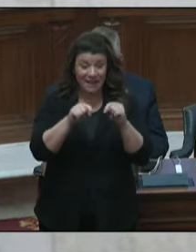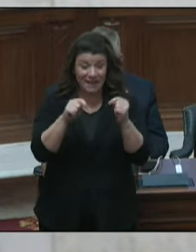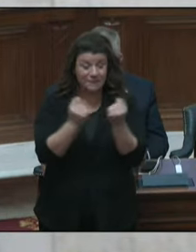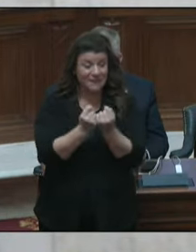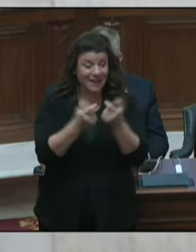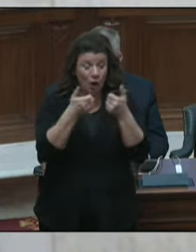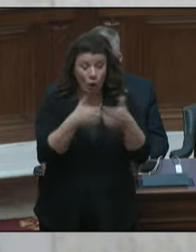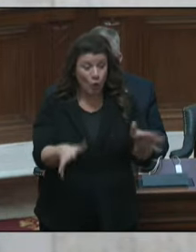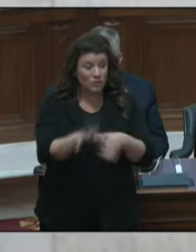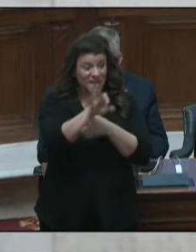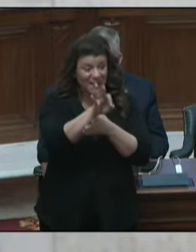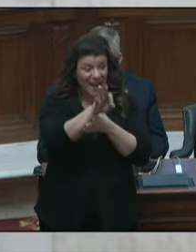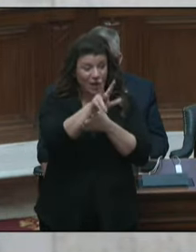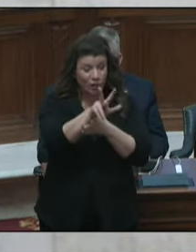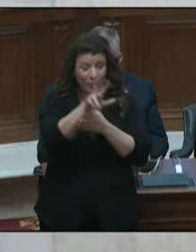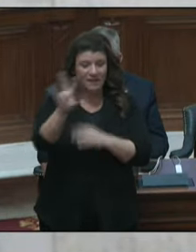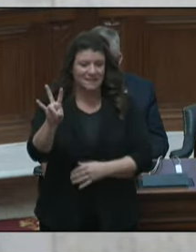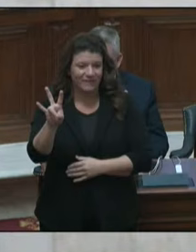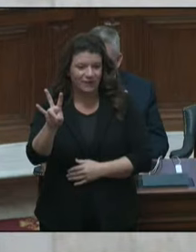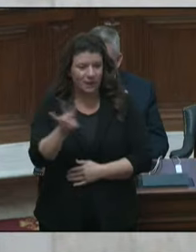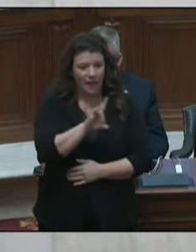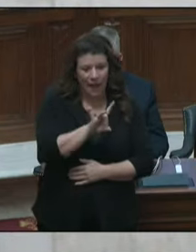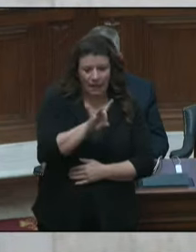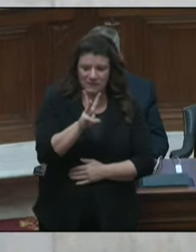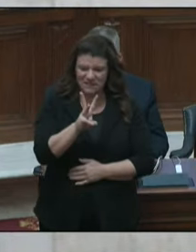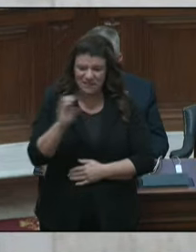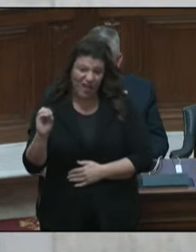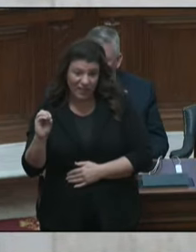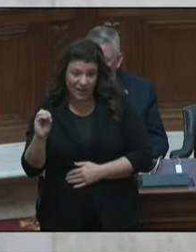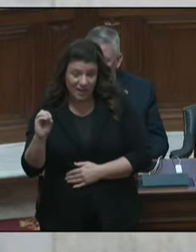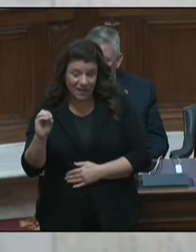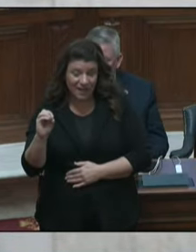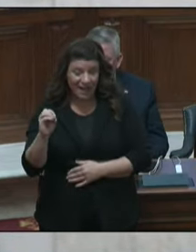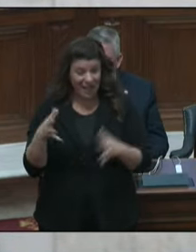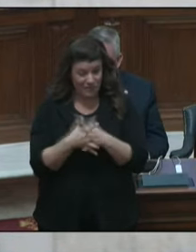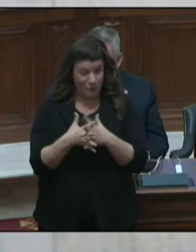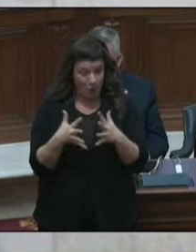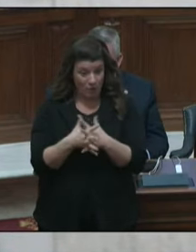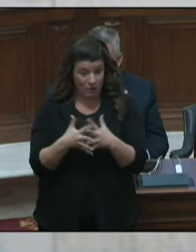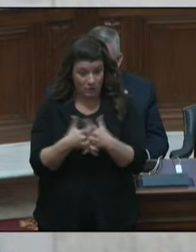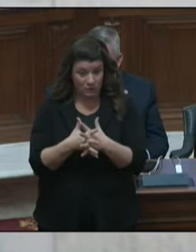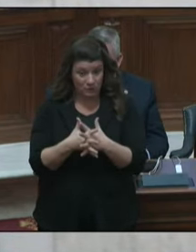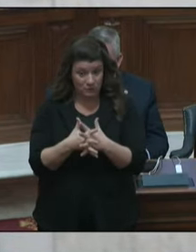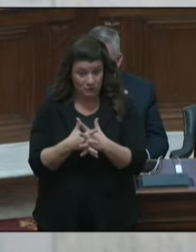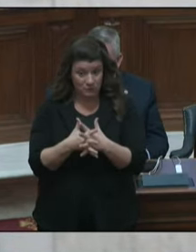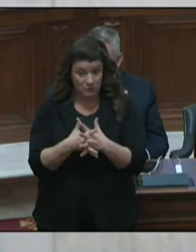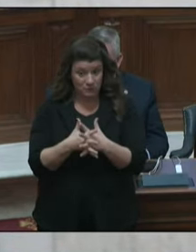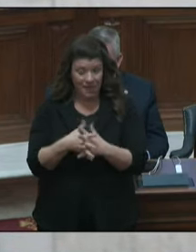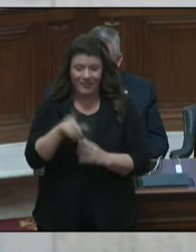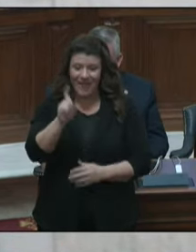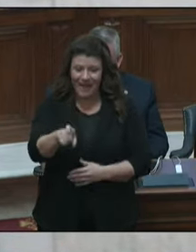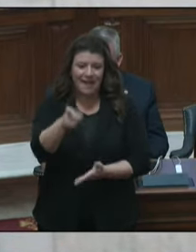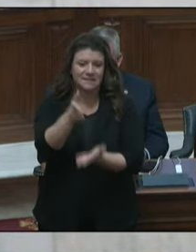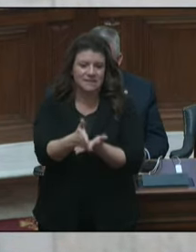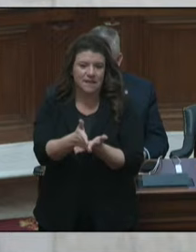losing 93-7 and 86-0 in football, it's got to